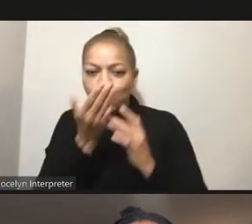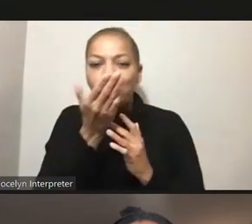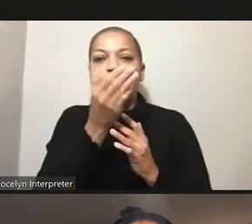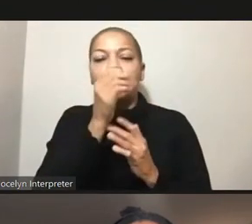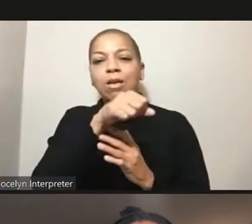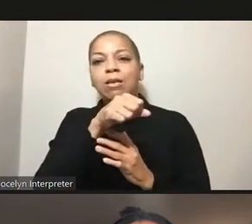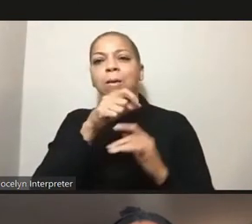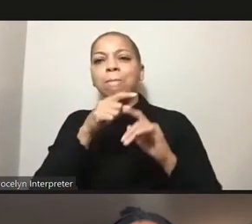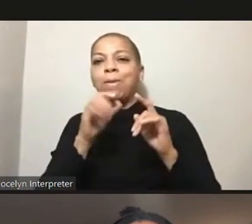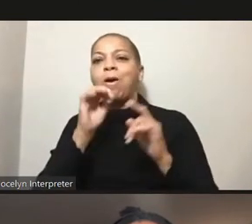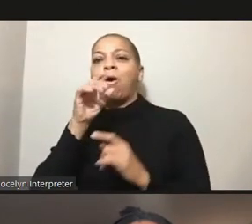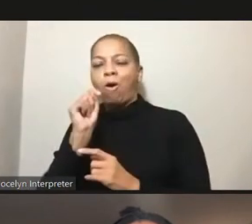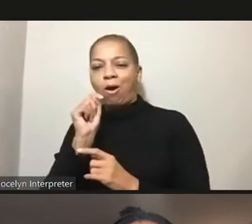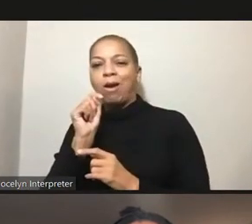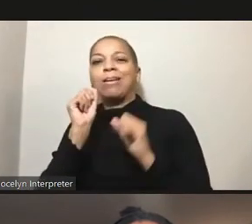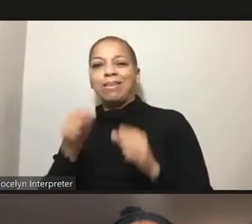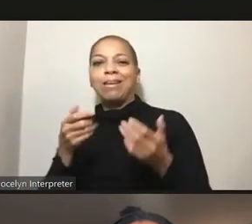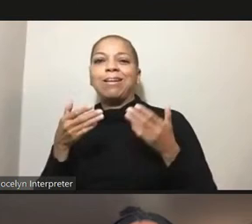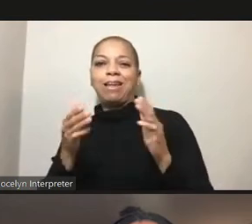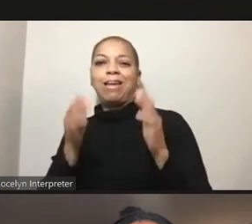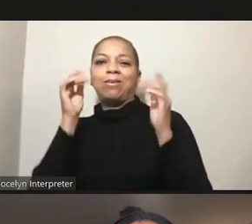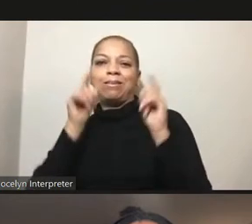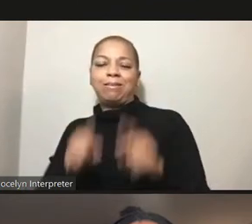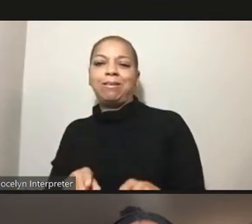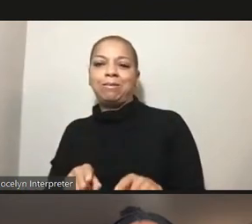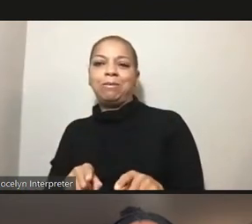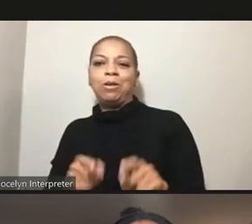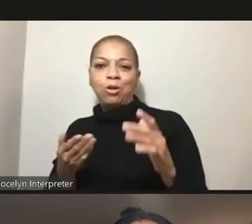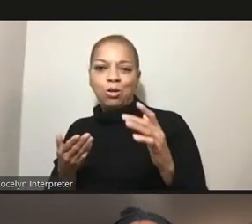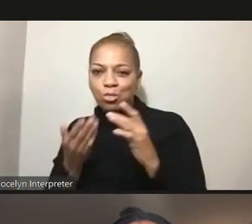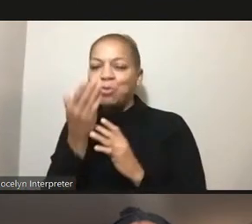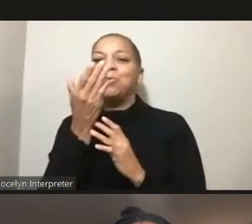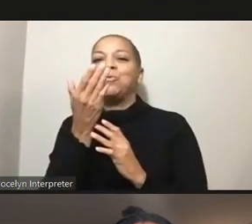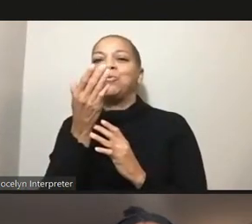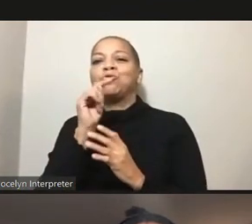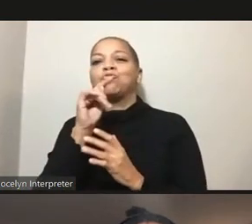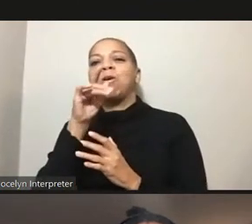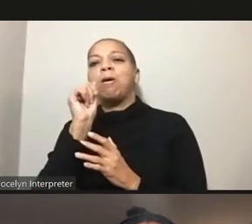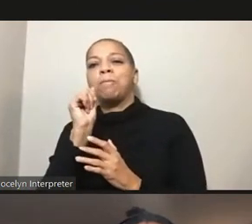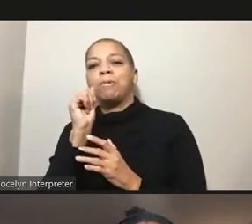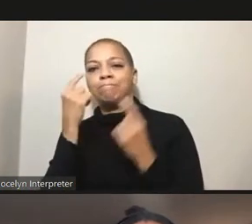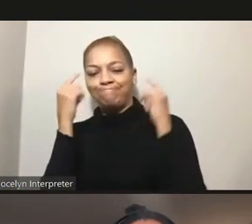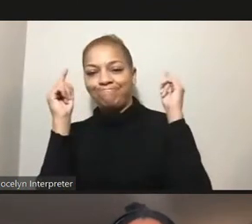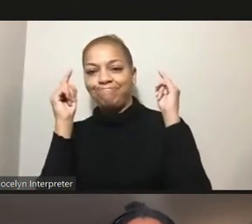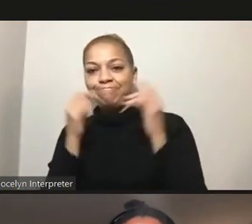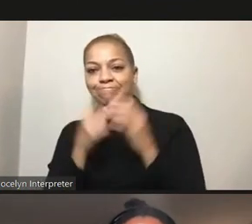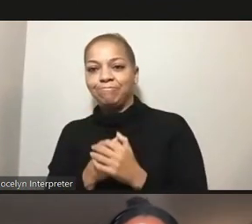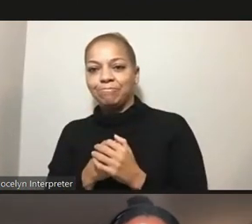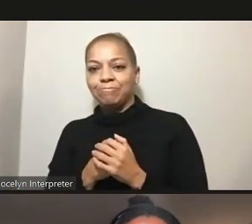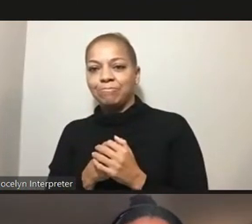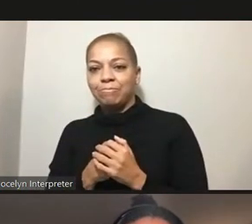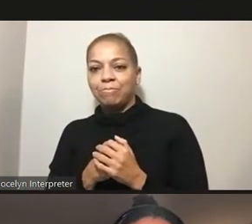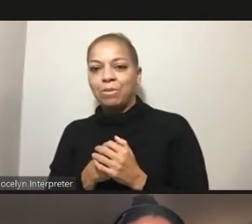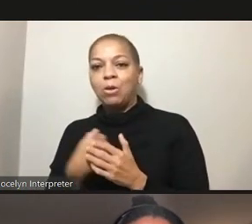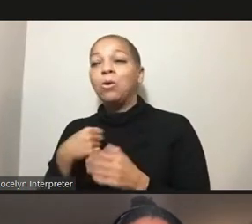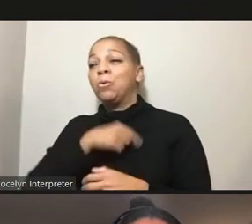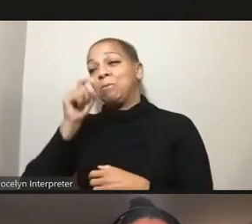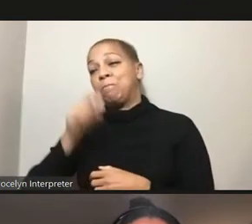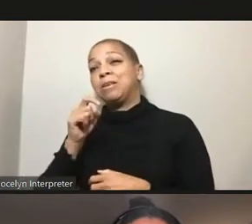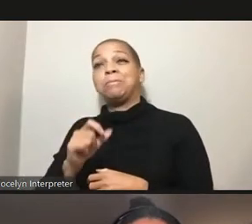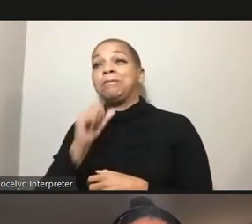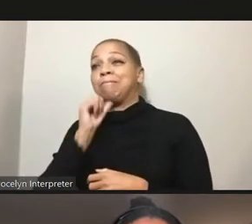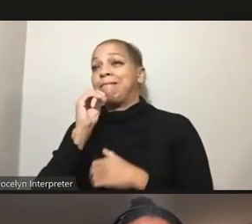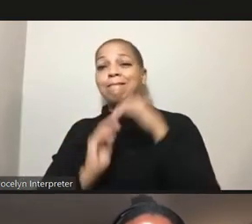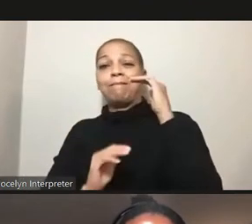can allow for that. Hear, hear. Yeah. Sometimes we got to be uncomfortable together. So one